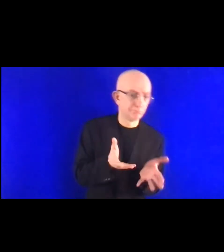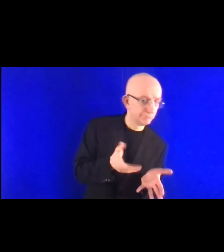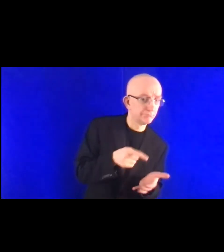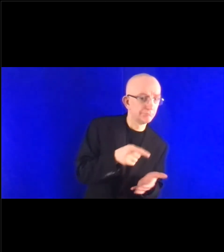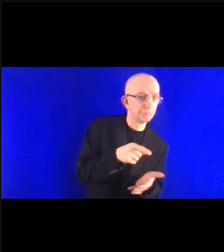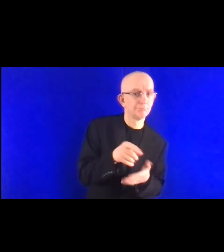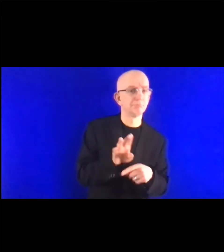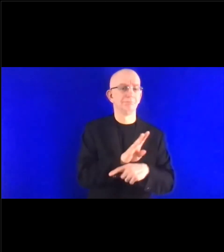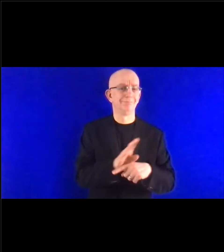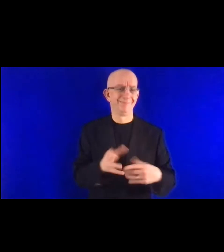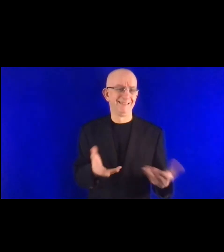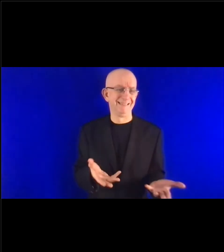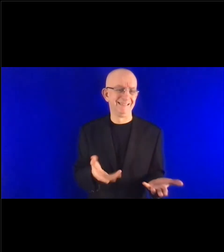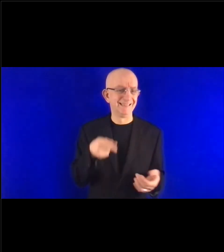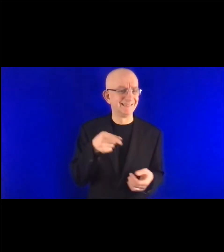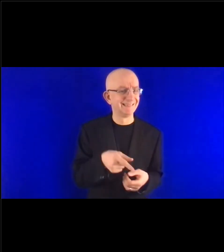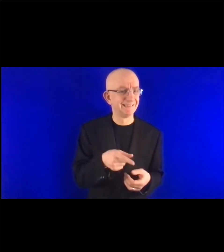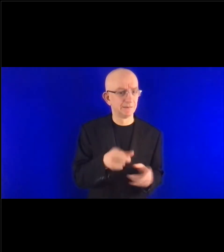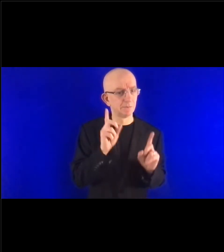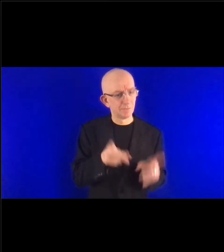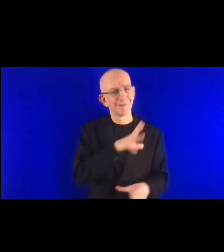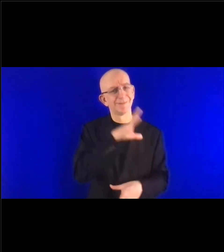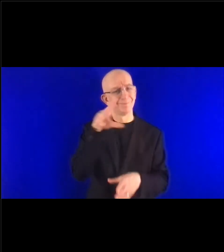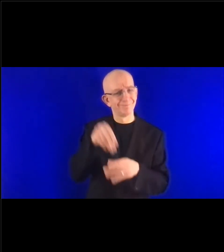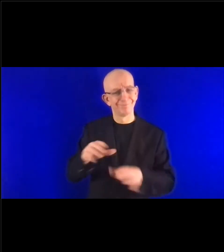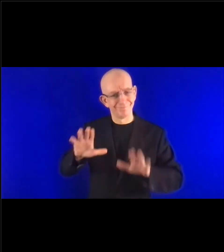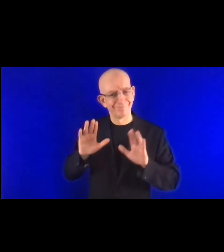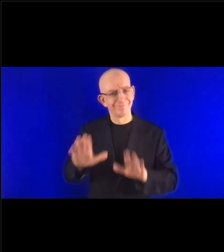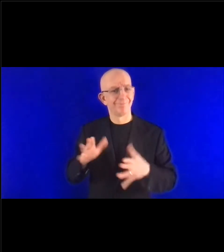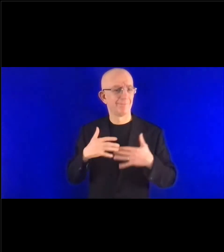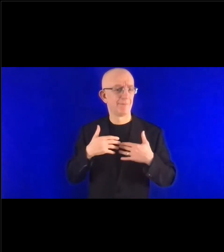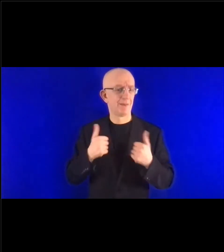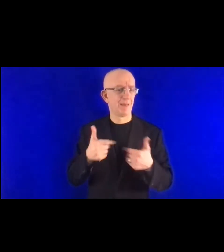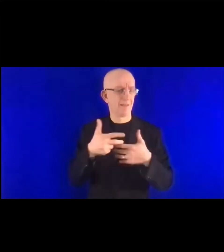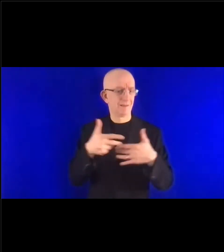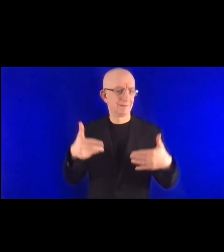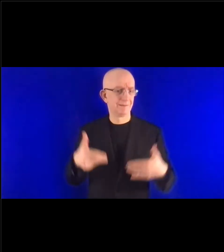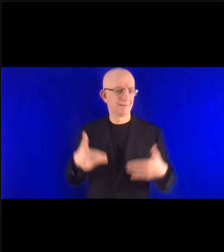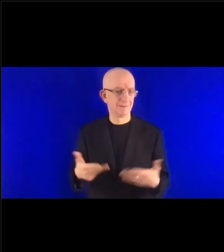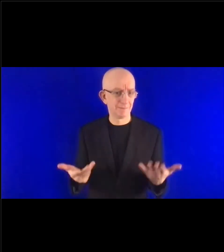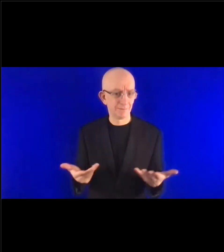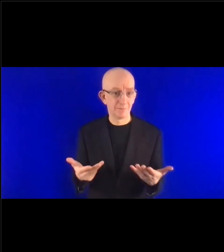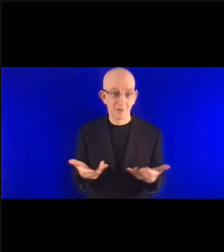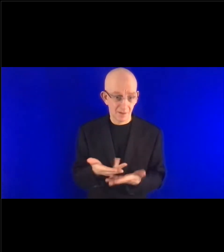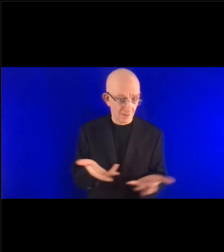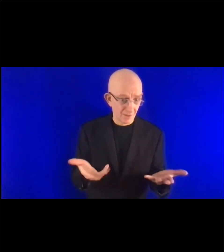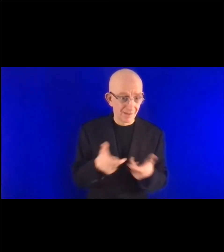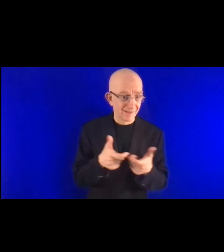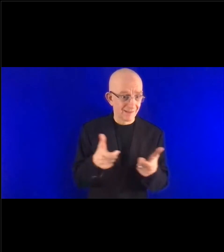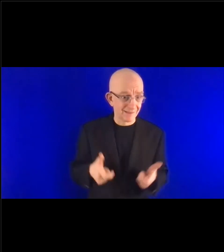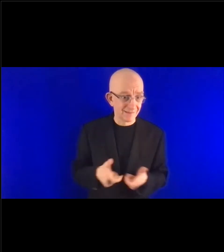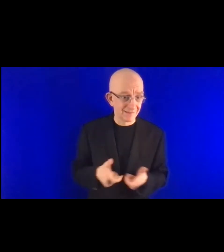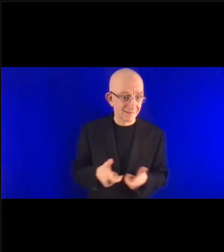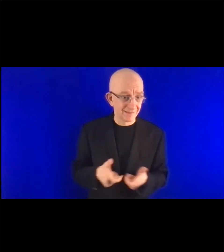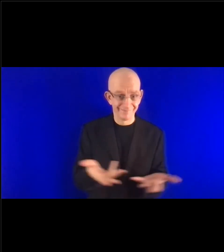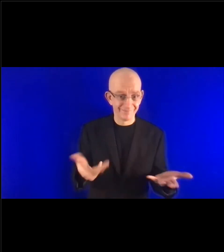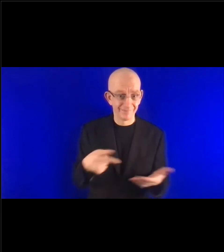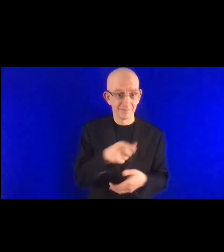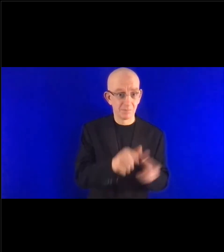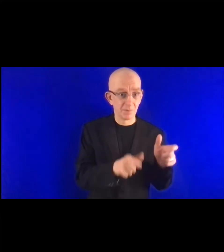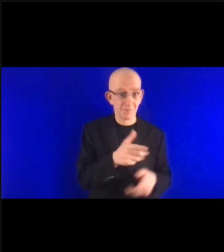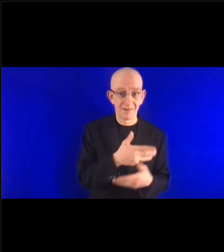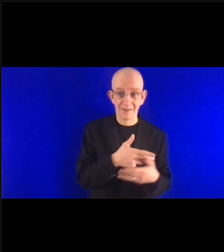the people with disabilities. And what about the stakeholders? In my part where I am living, we